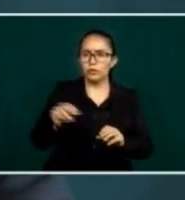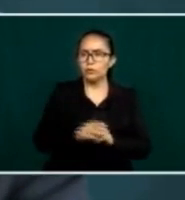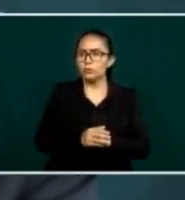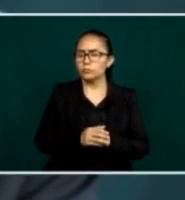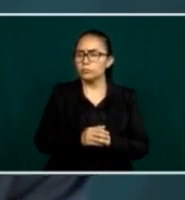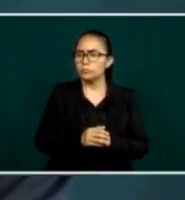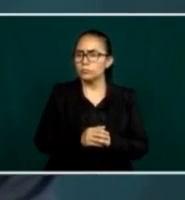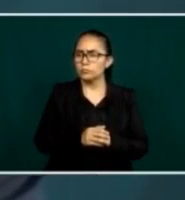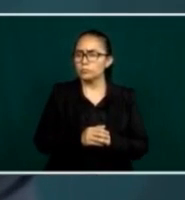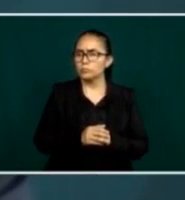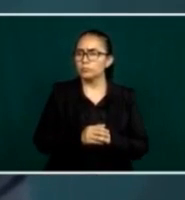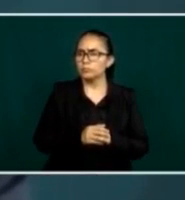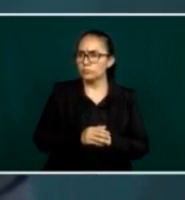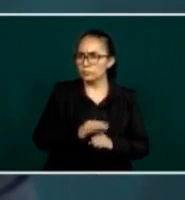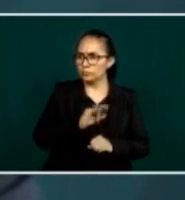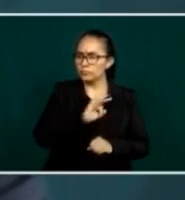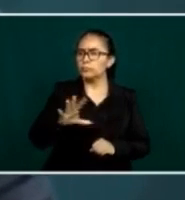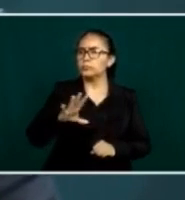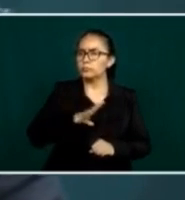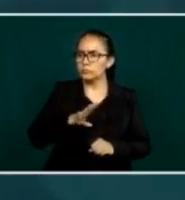worker that had credit